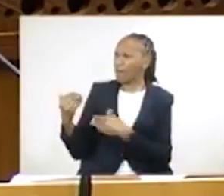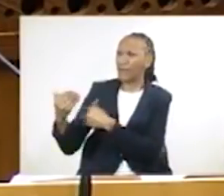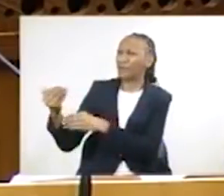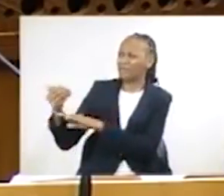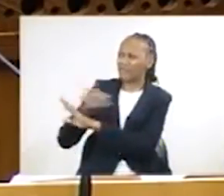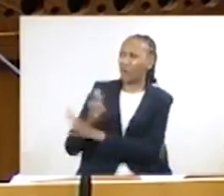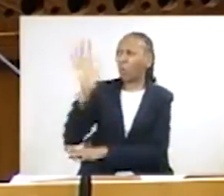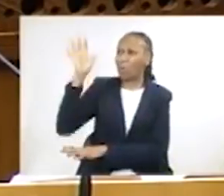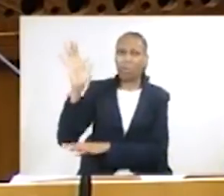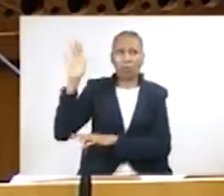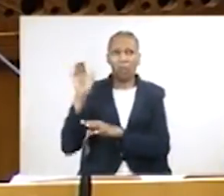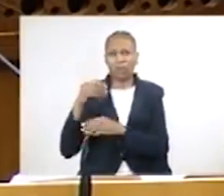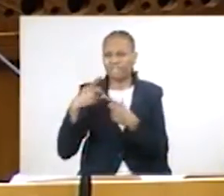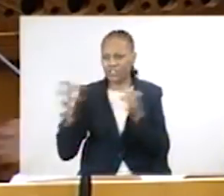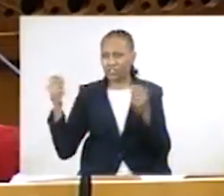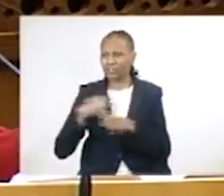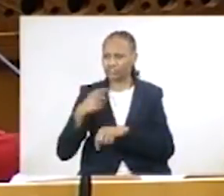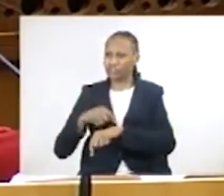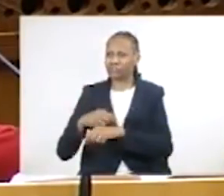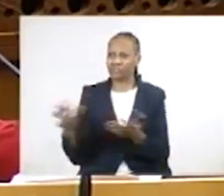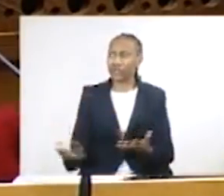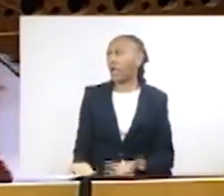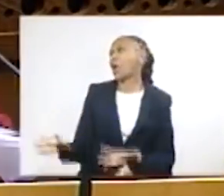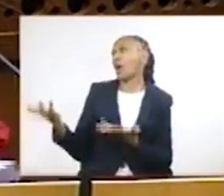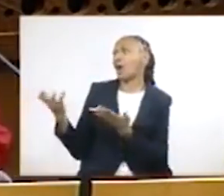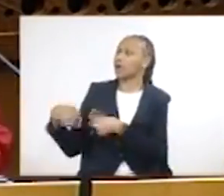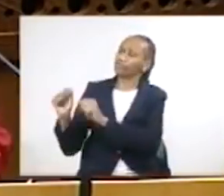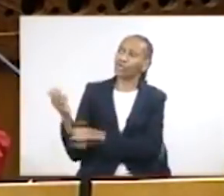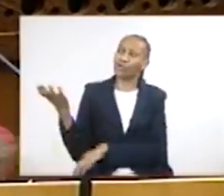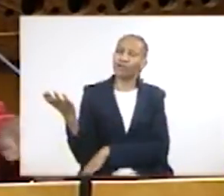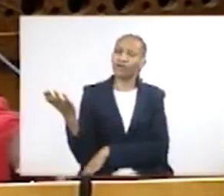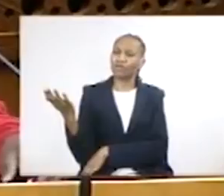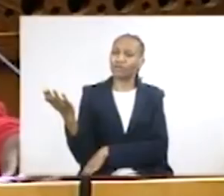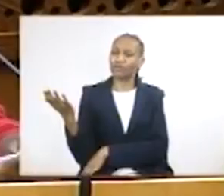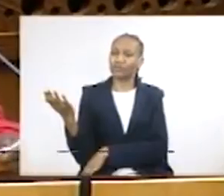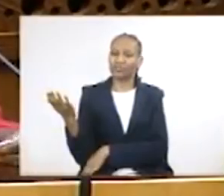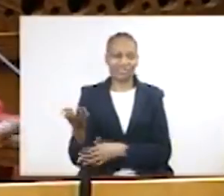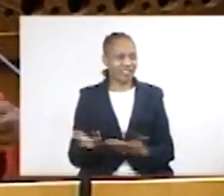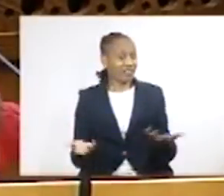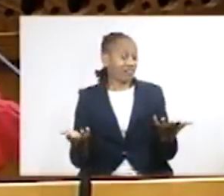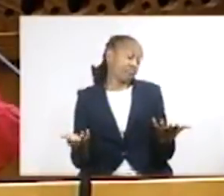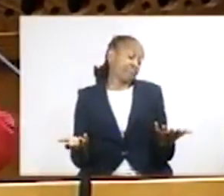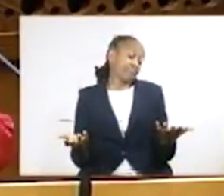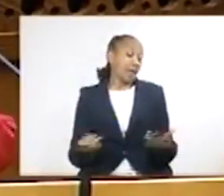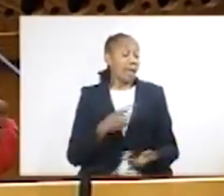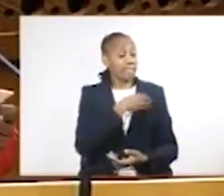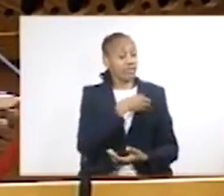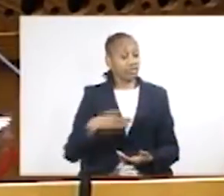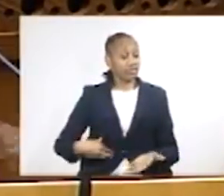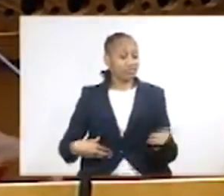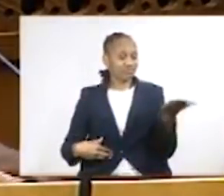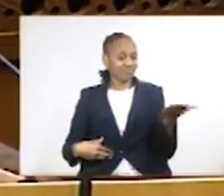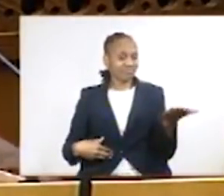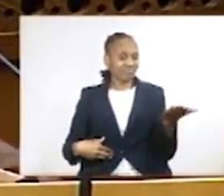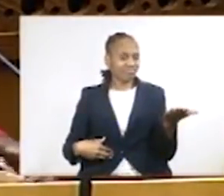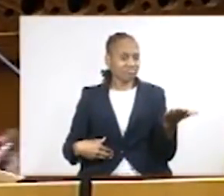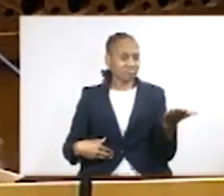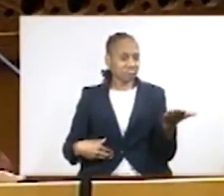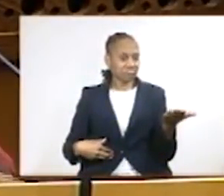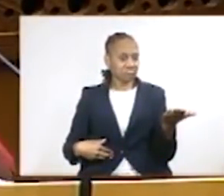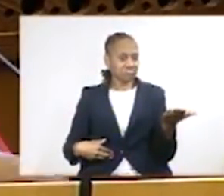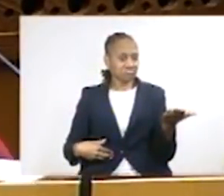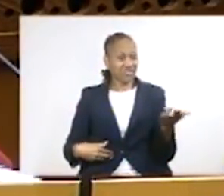on a paraffin speed building stadiums for the 2010 Soccer World Cup, but you are failing to build schools and you are